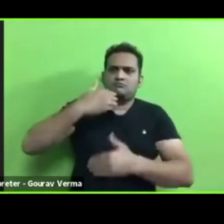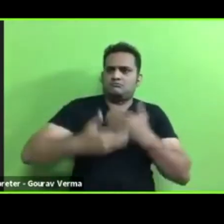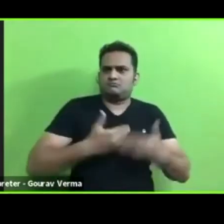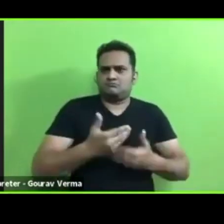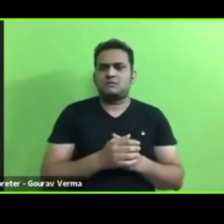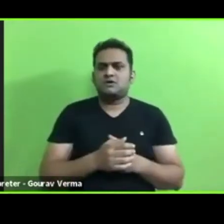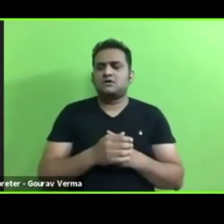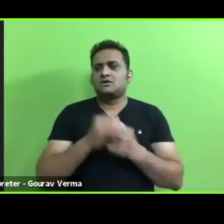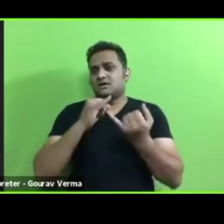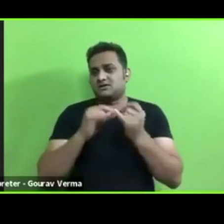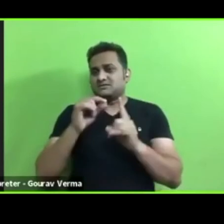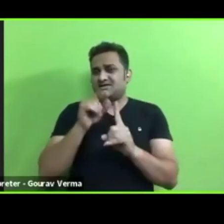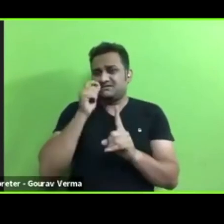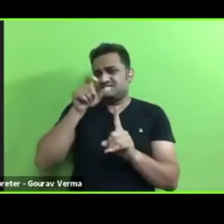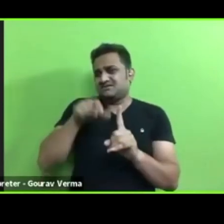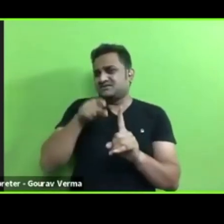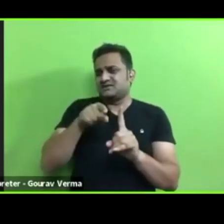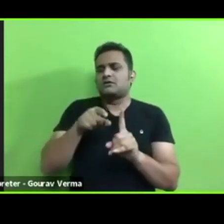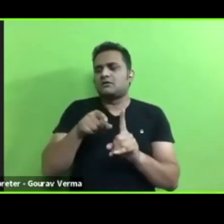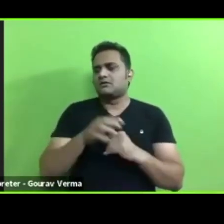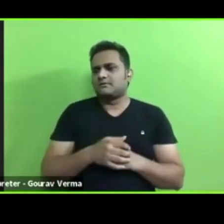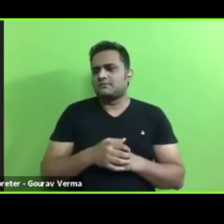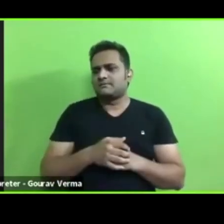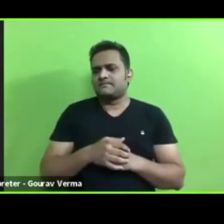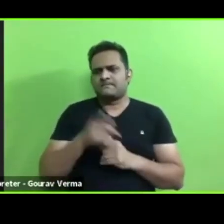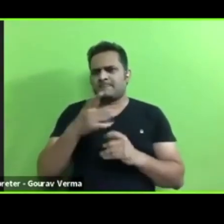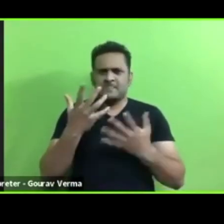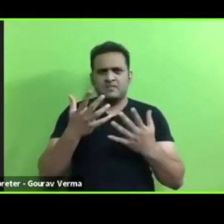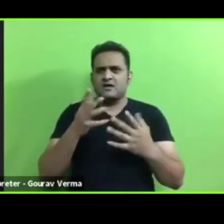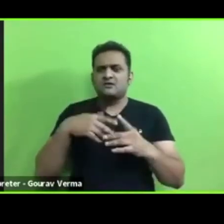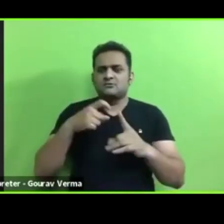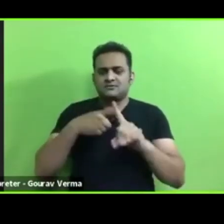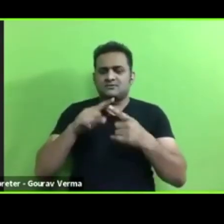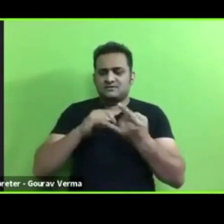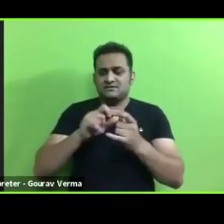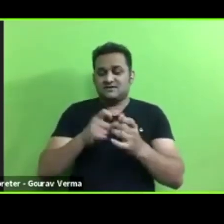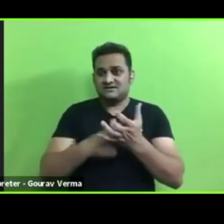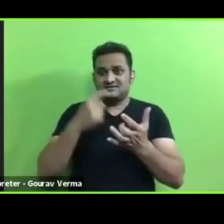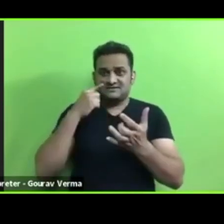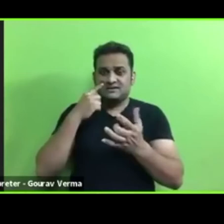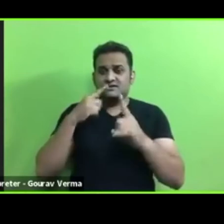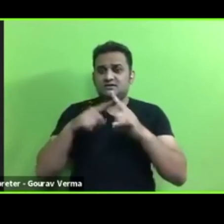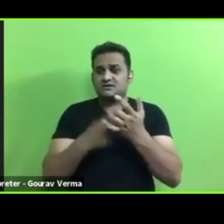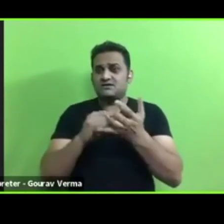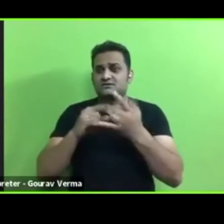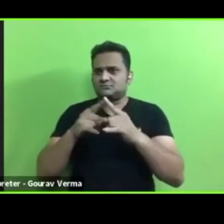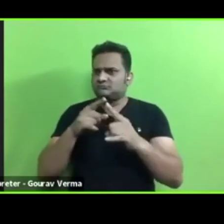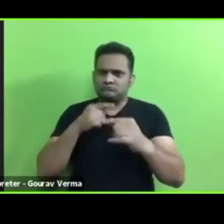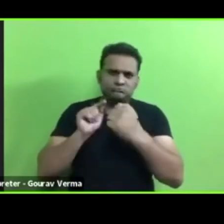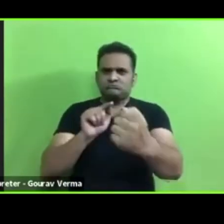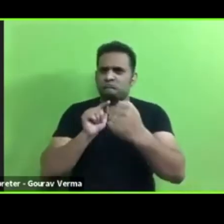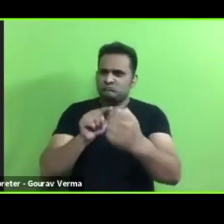Pant couldn't, he keeps fighting with Kesari Trust over his ownership.